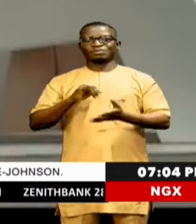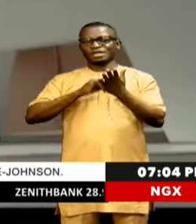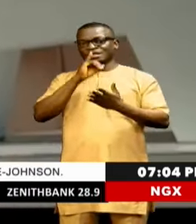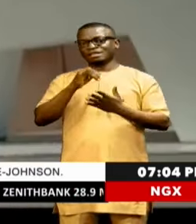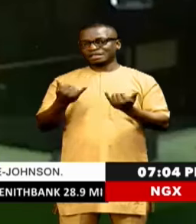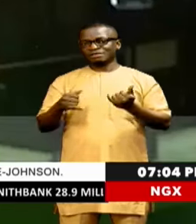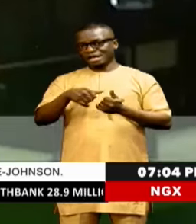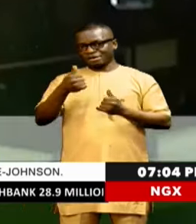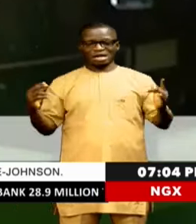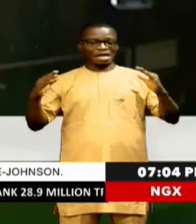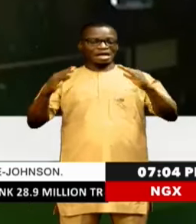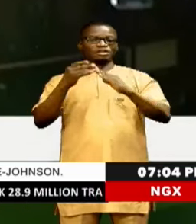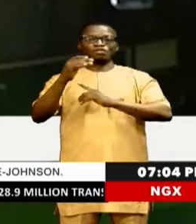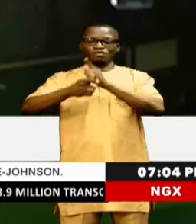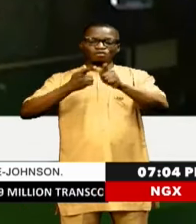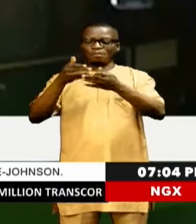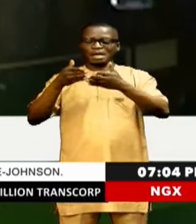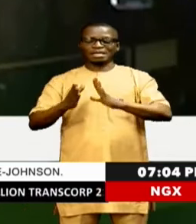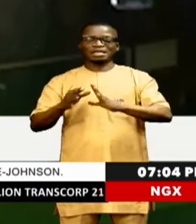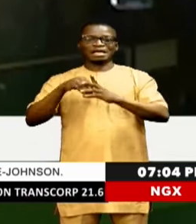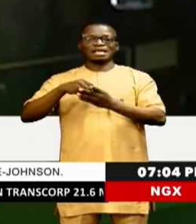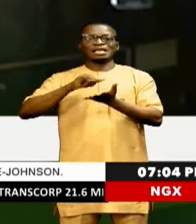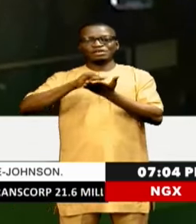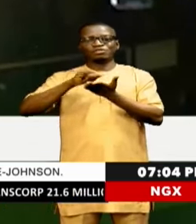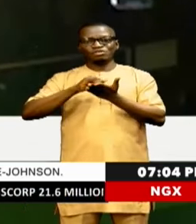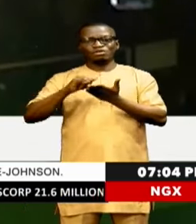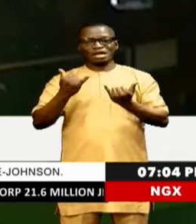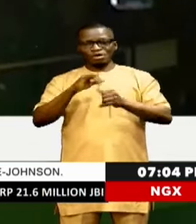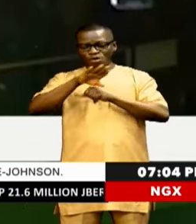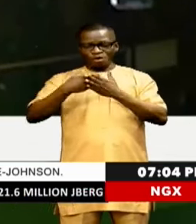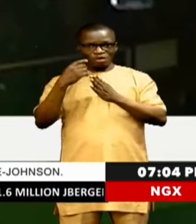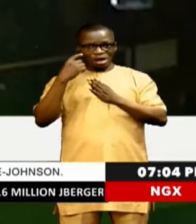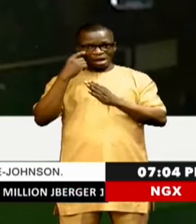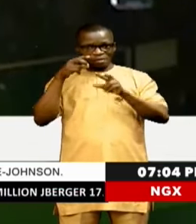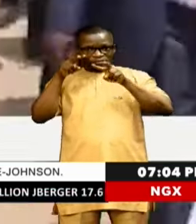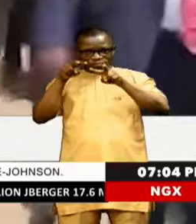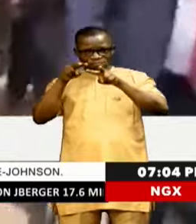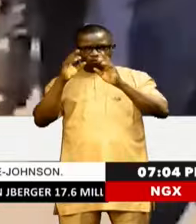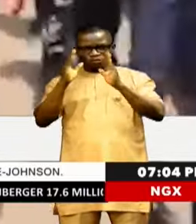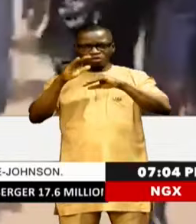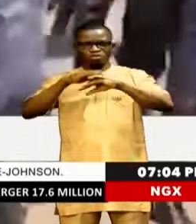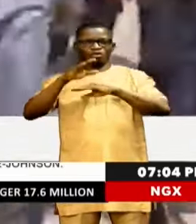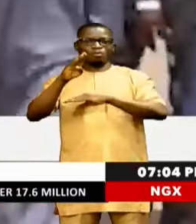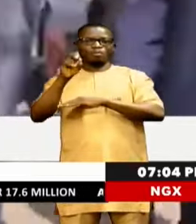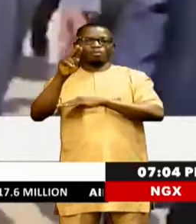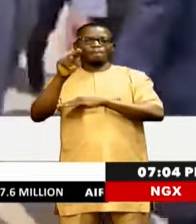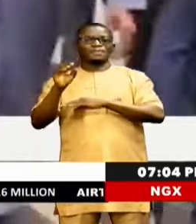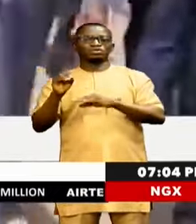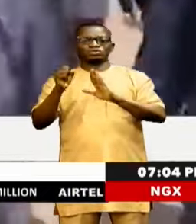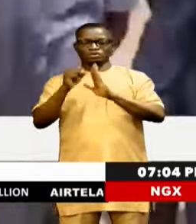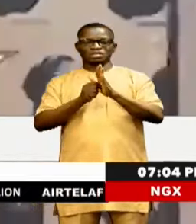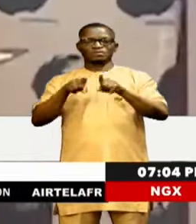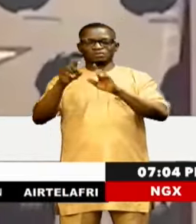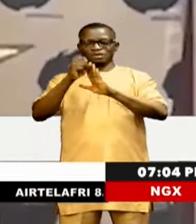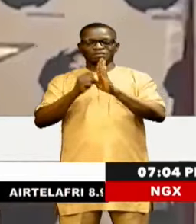another gathering of global leaders in New York, and all eyes are on Borno State as the state continues to take giant strides